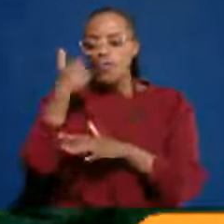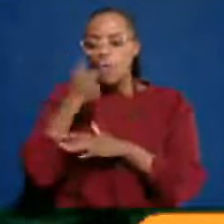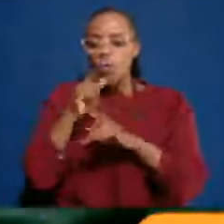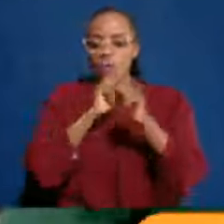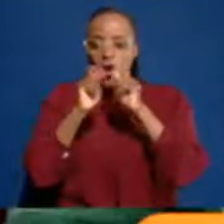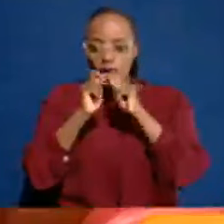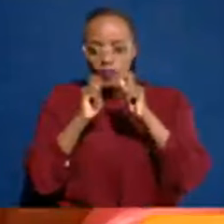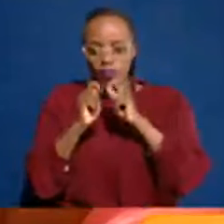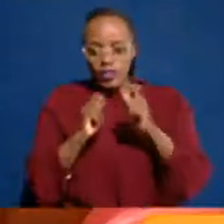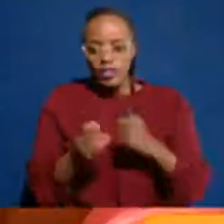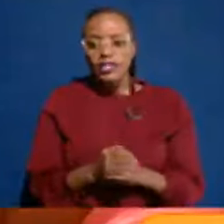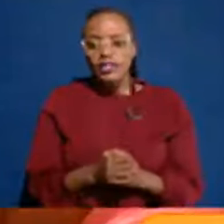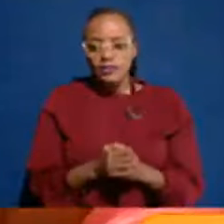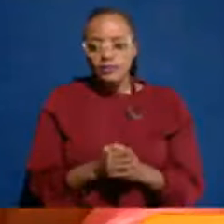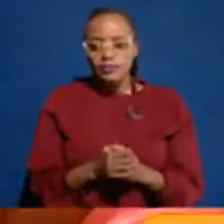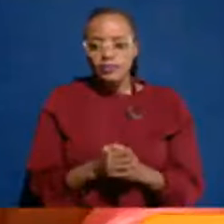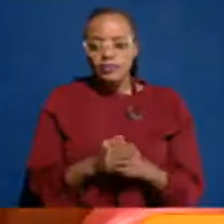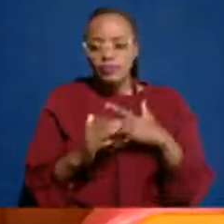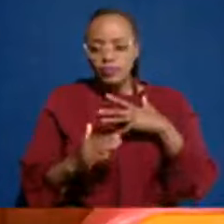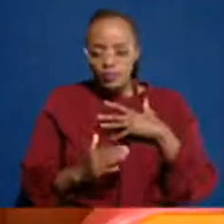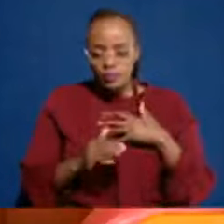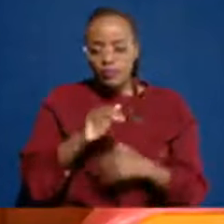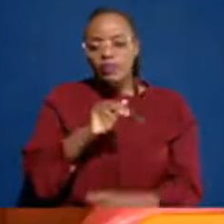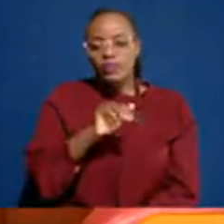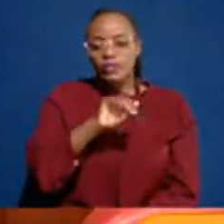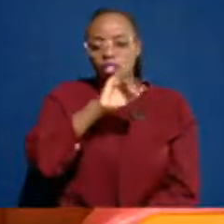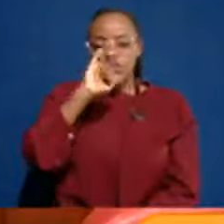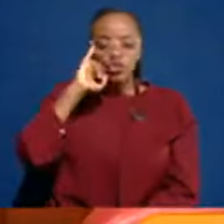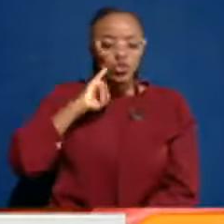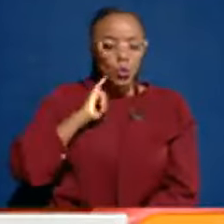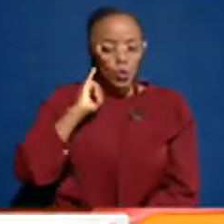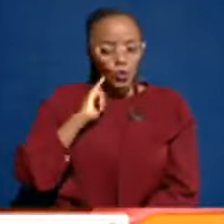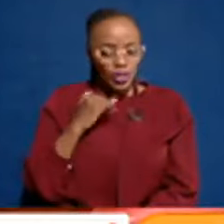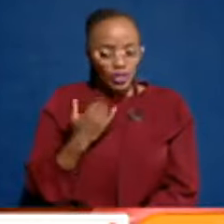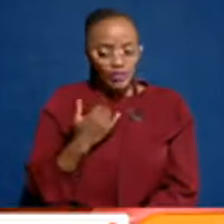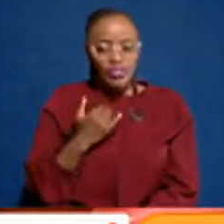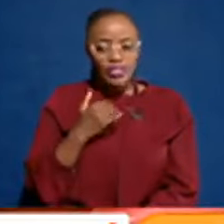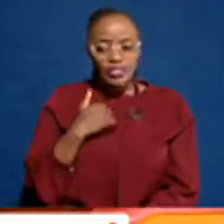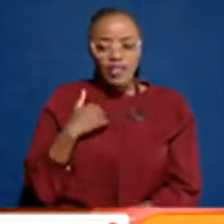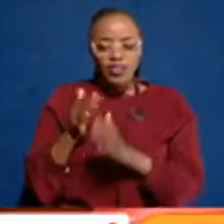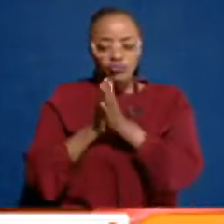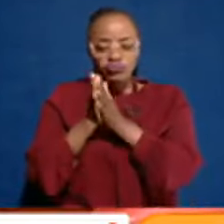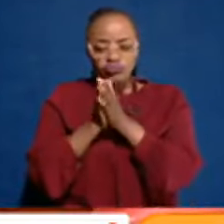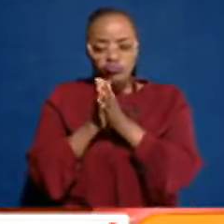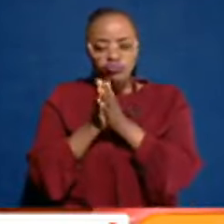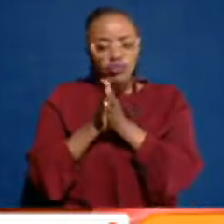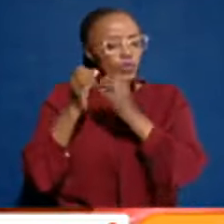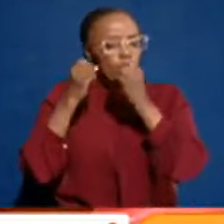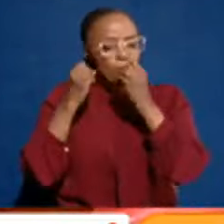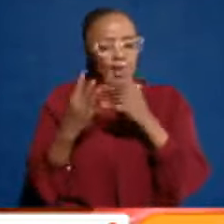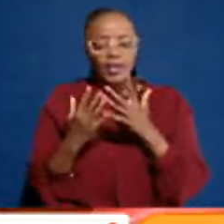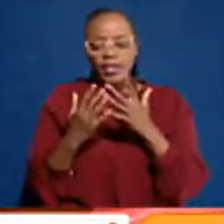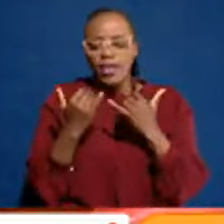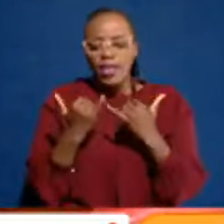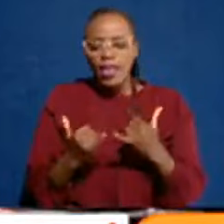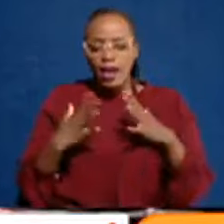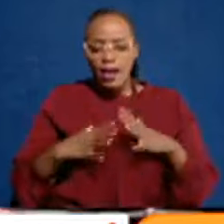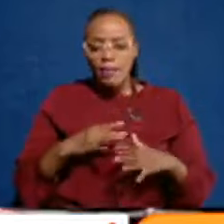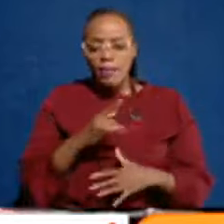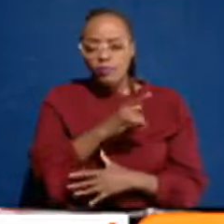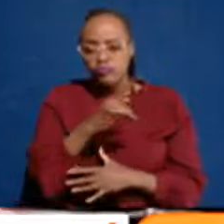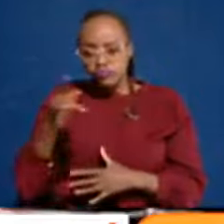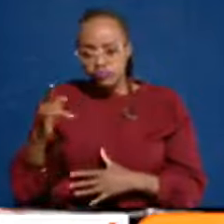waliopigwa msasa. The Honorable Ali Hassan Joho is an inspiration to so many young people out